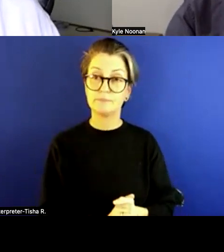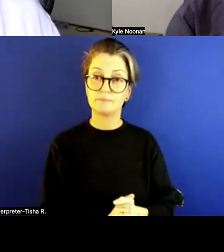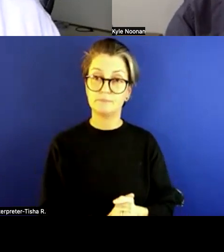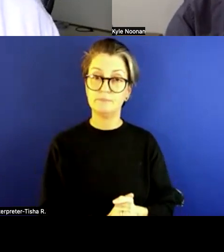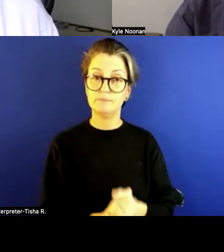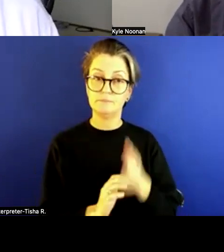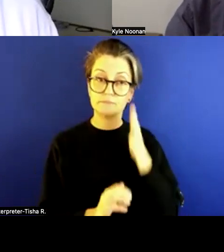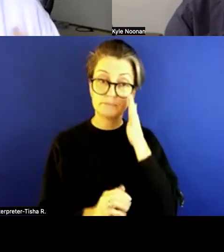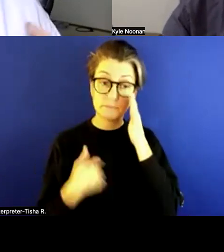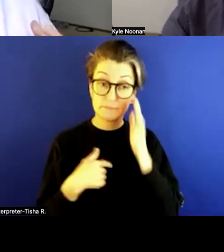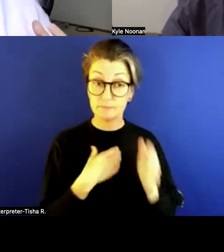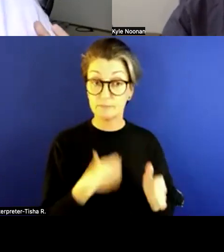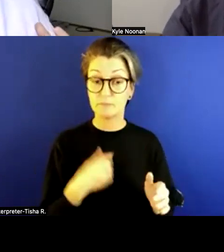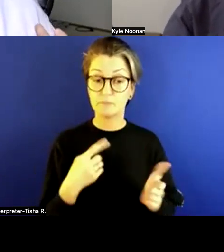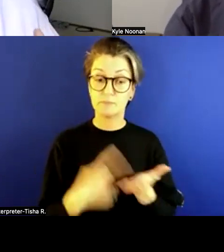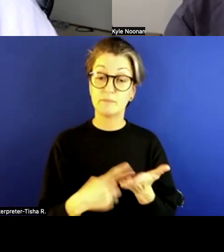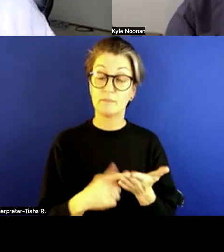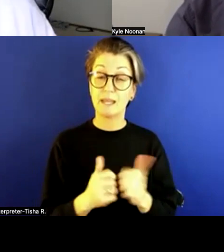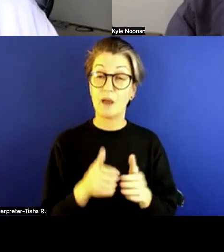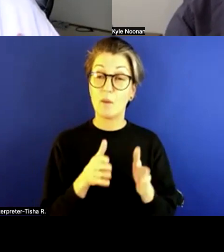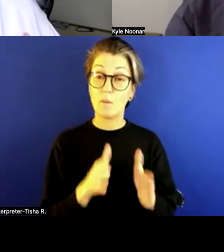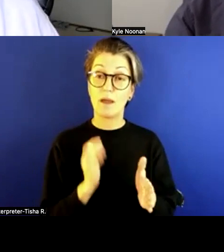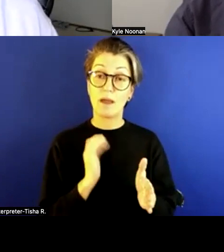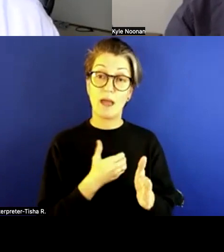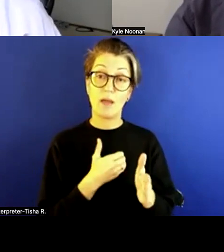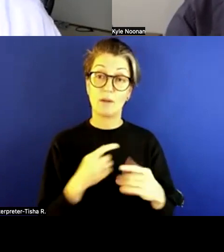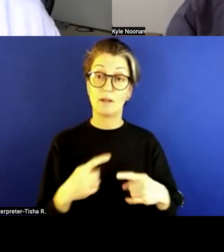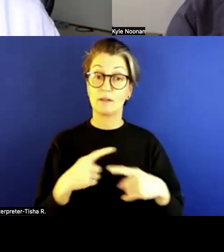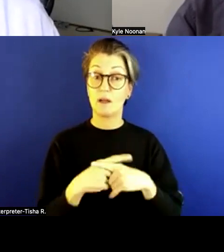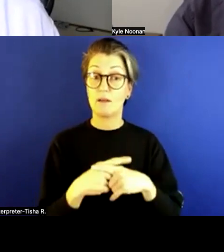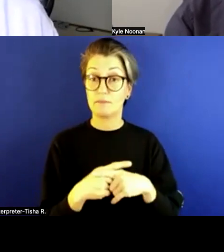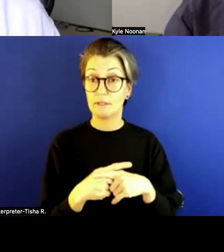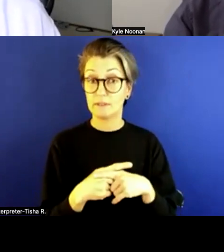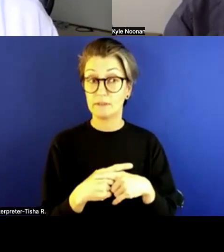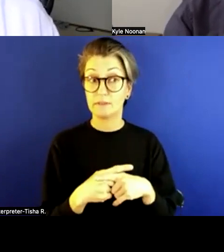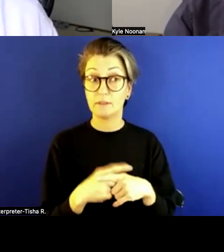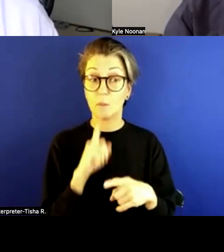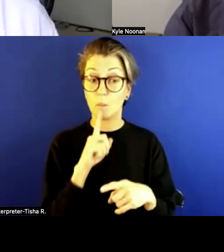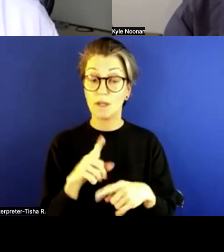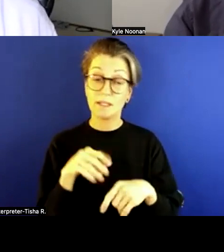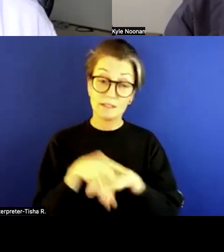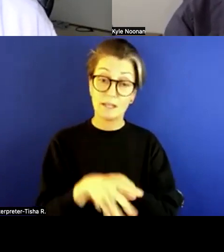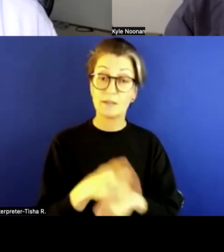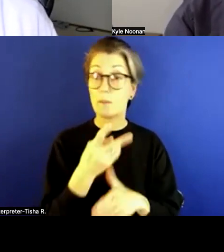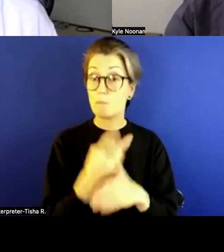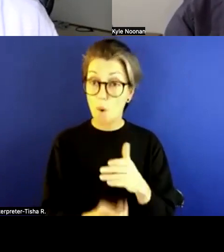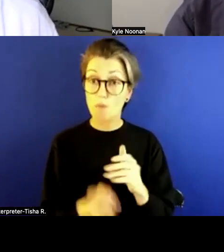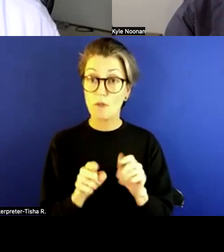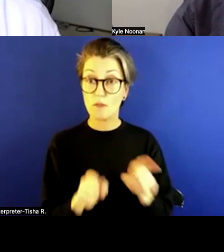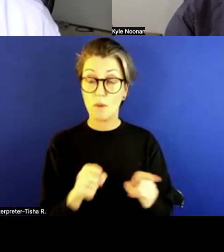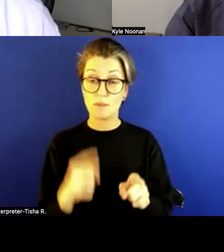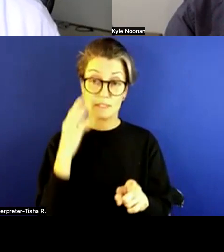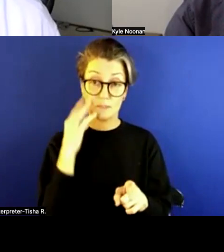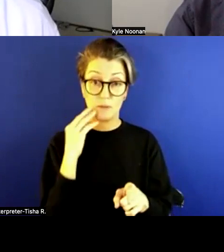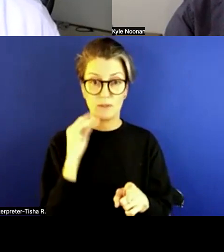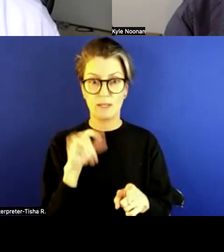that we could talk about, is that the way that our conflicts and the times in our world shape the both of those experiences, which is